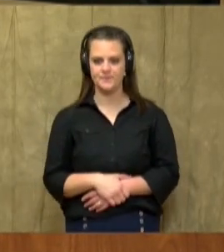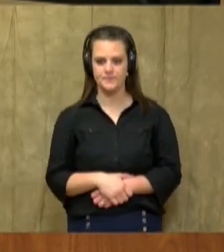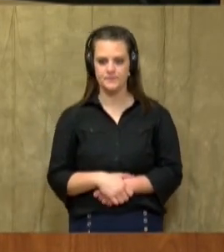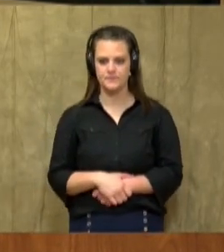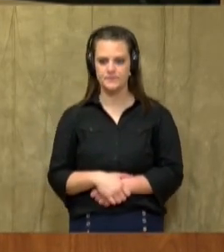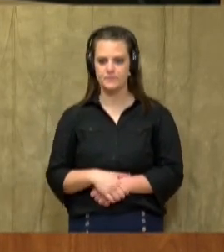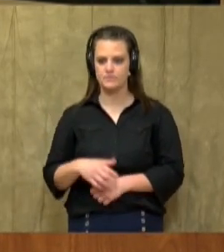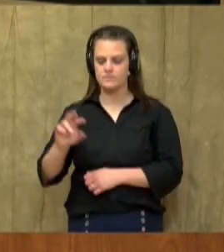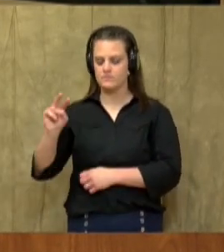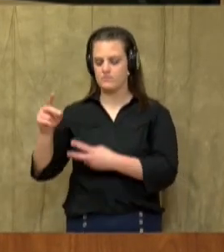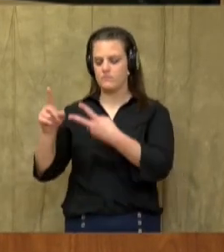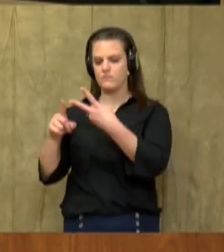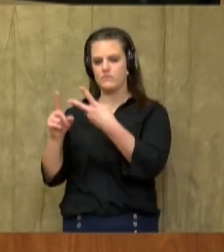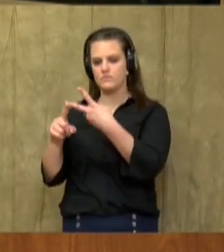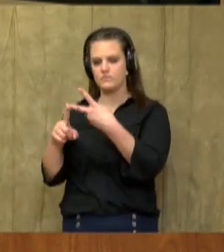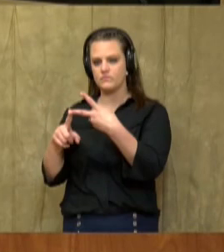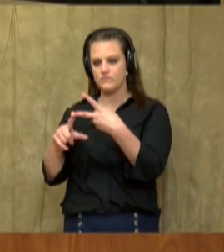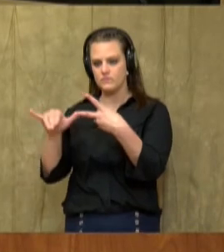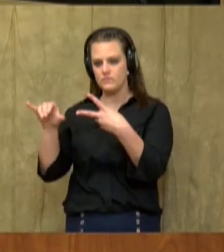second your, what is it?